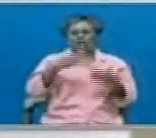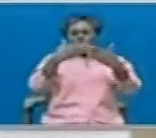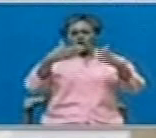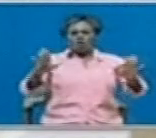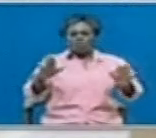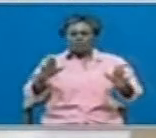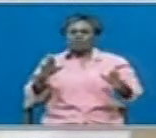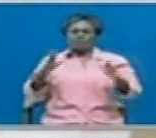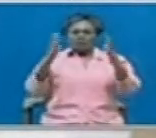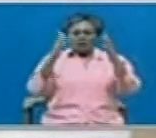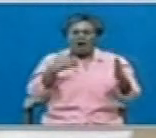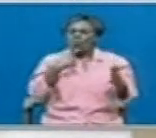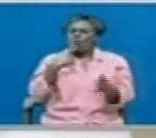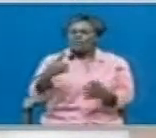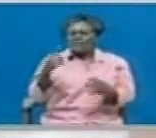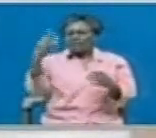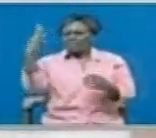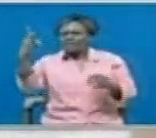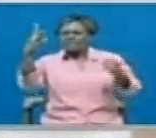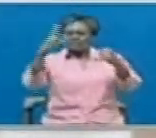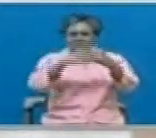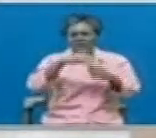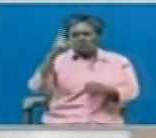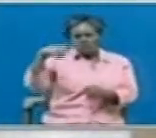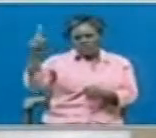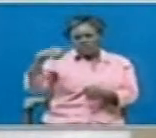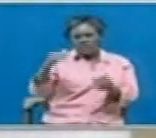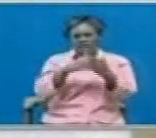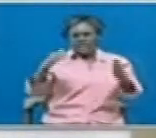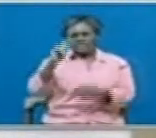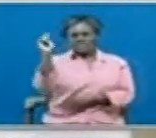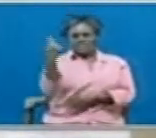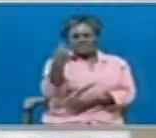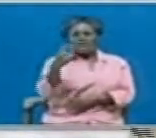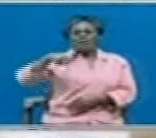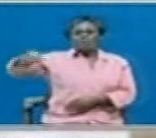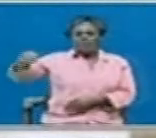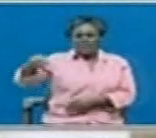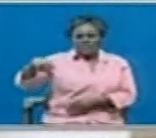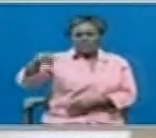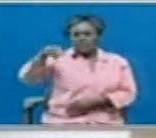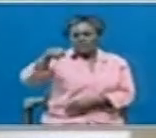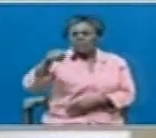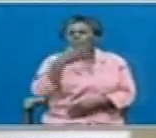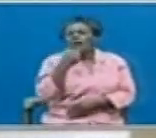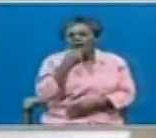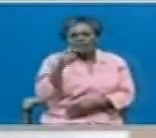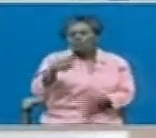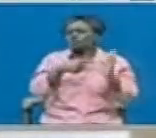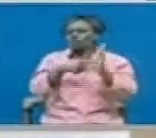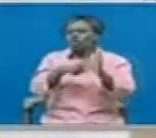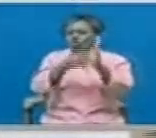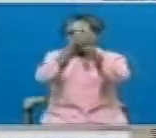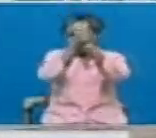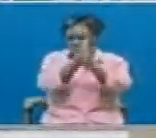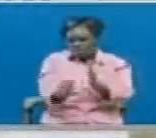match by a massive 139 runs at the Gymkhana Club. Pakistan youngster Shahid Khan showed his